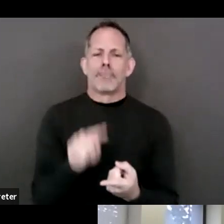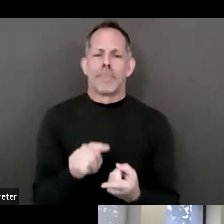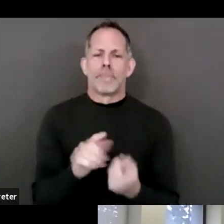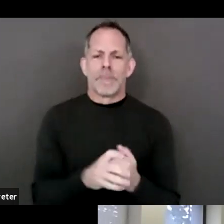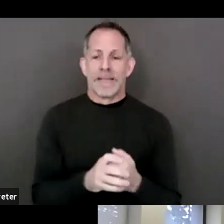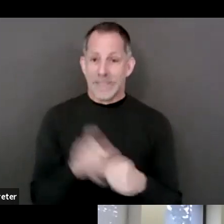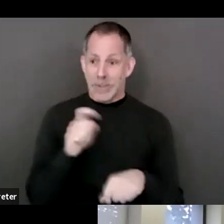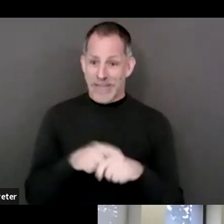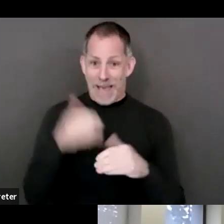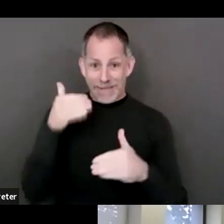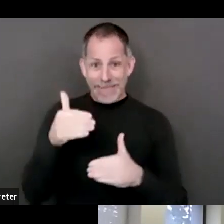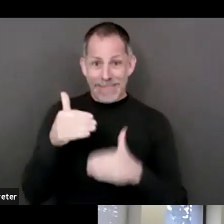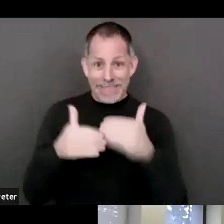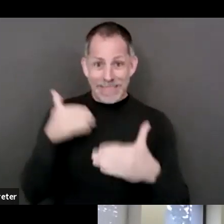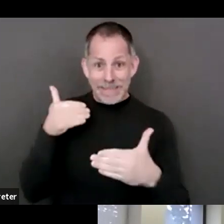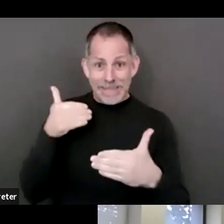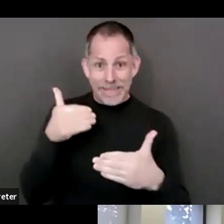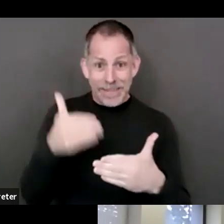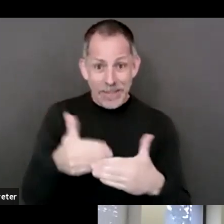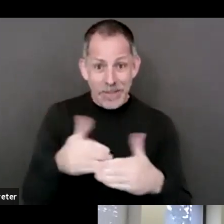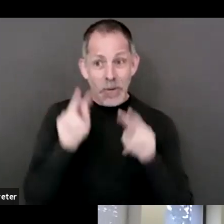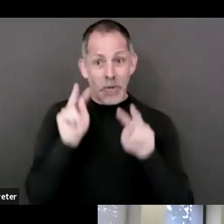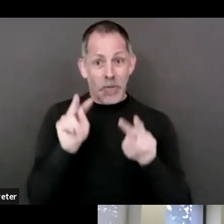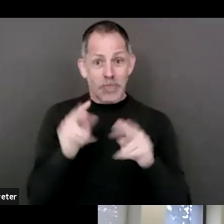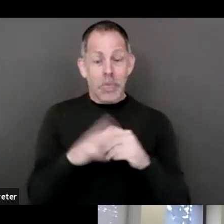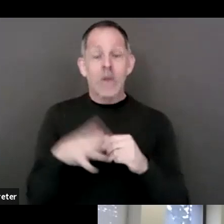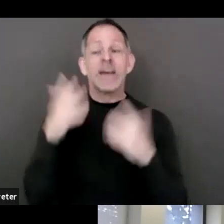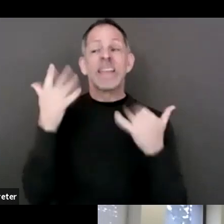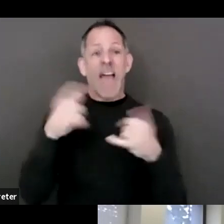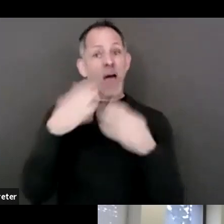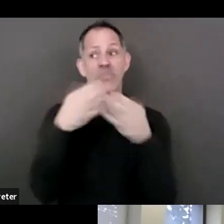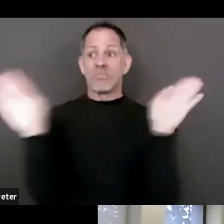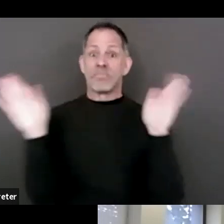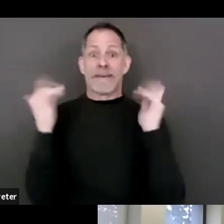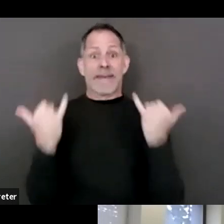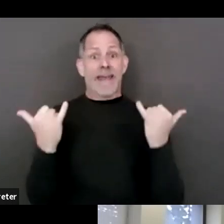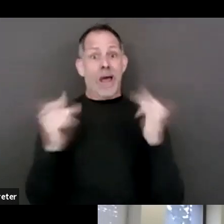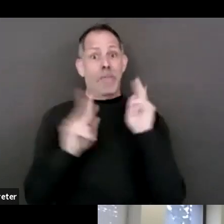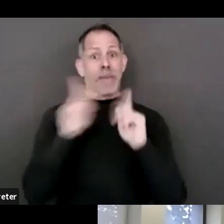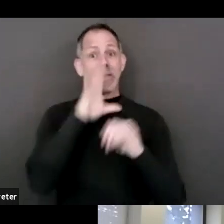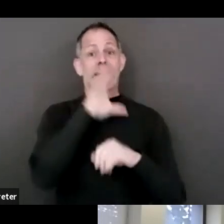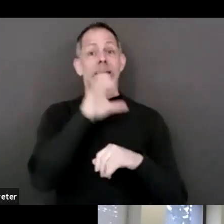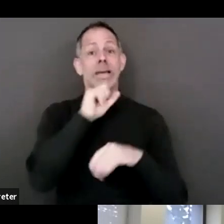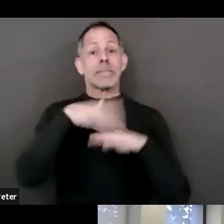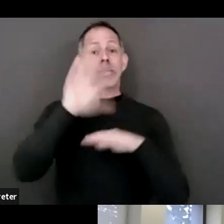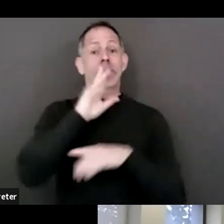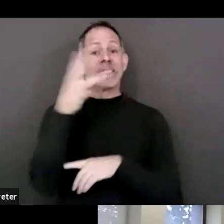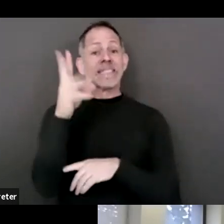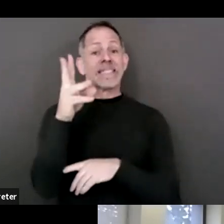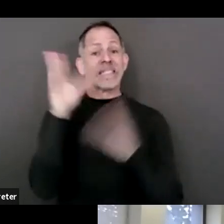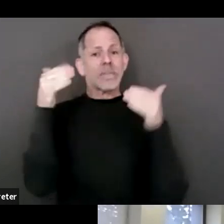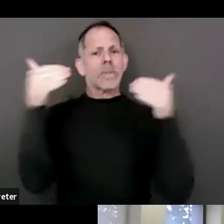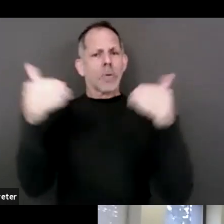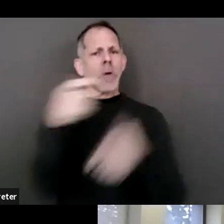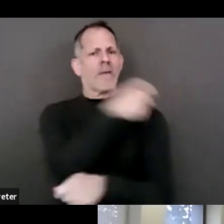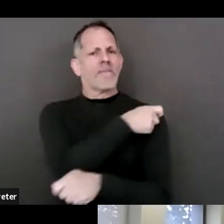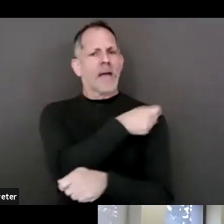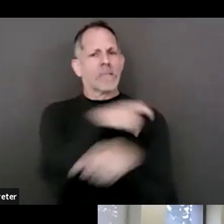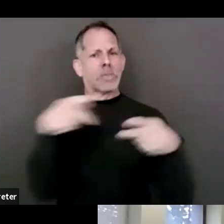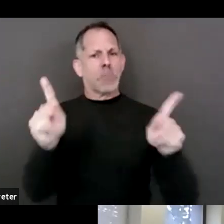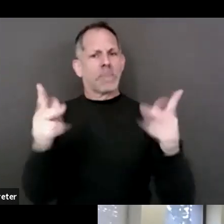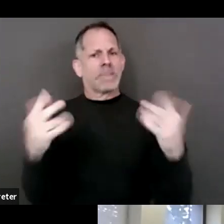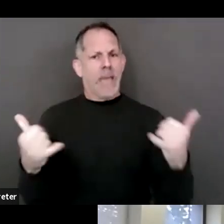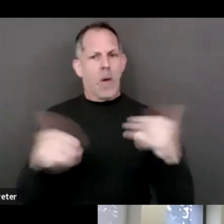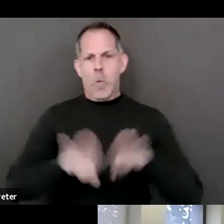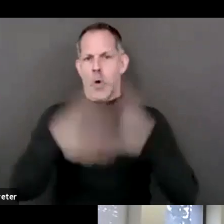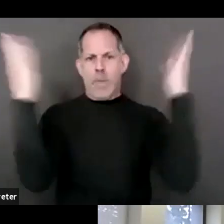us end this worst public health crisis we've had in over 100 years. So we'll find out this week whether we'll be rolling back to